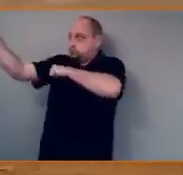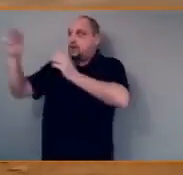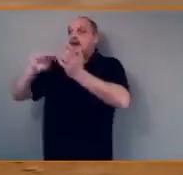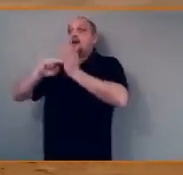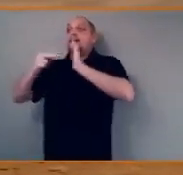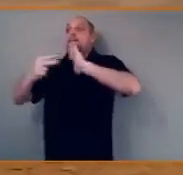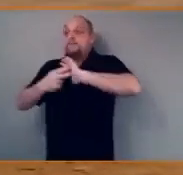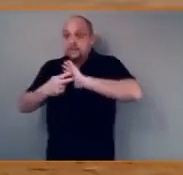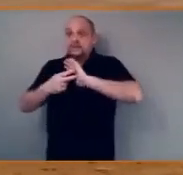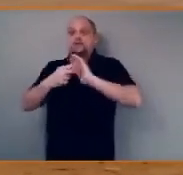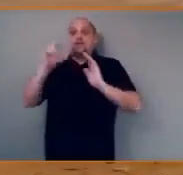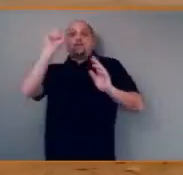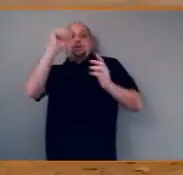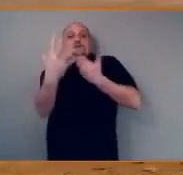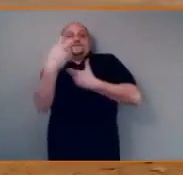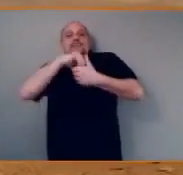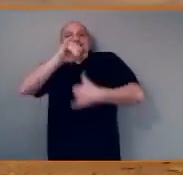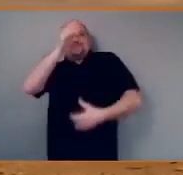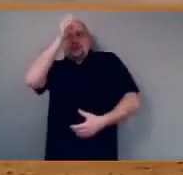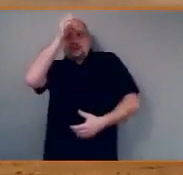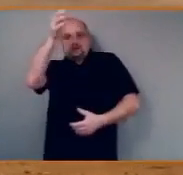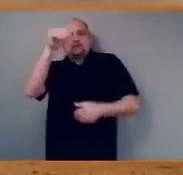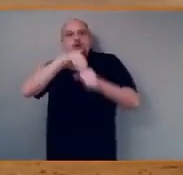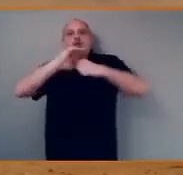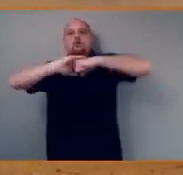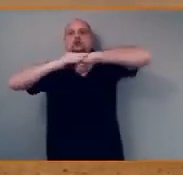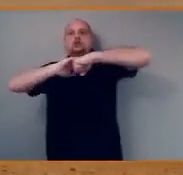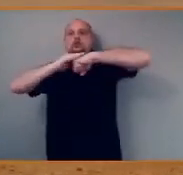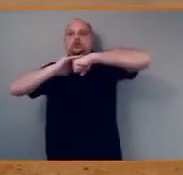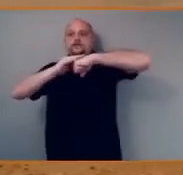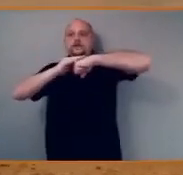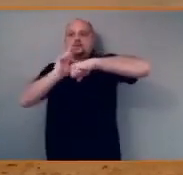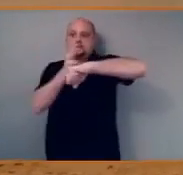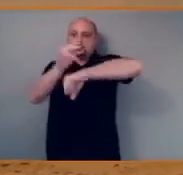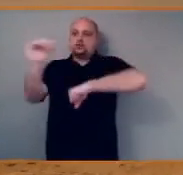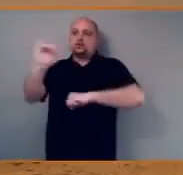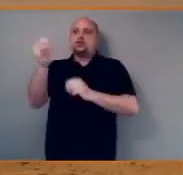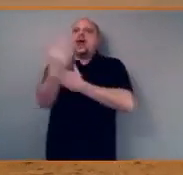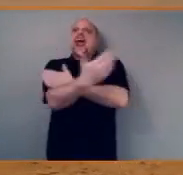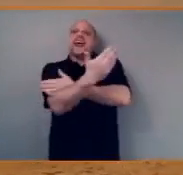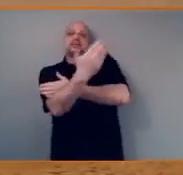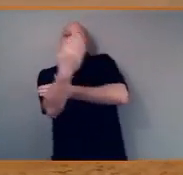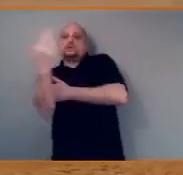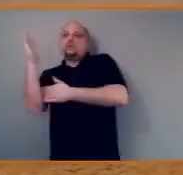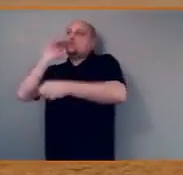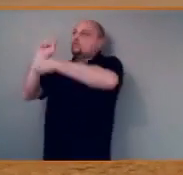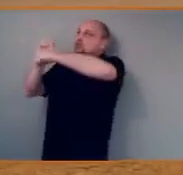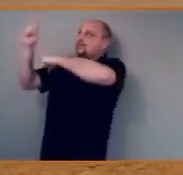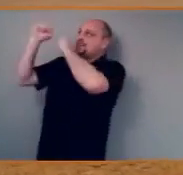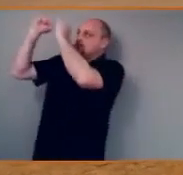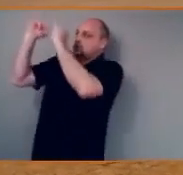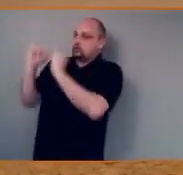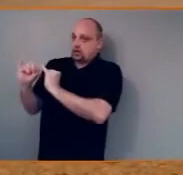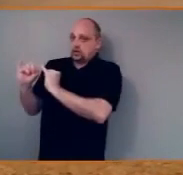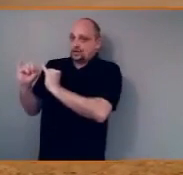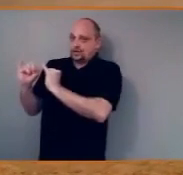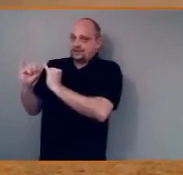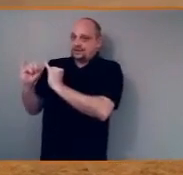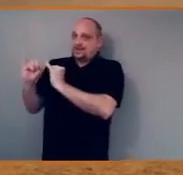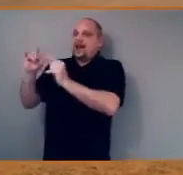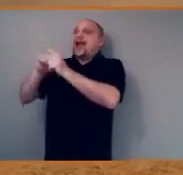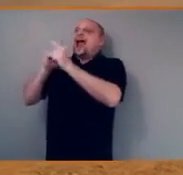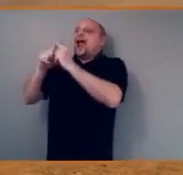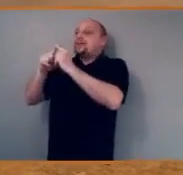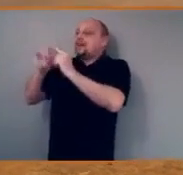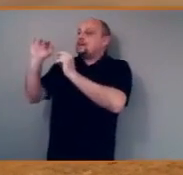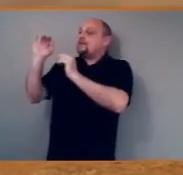surface operations as well. And every morning, we'll send out a set of instructions to the rover, to Perseverance, and Perseverance will execute those set of